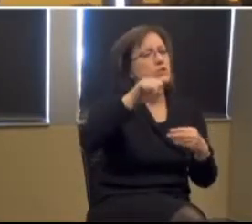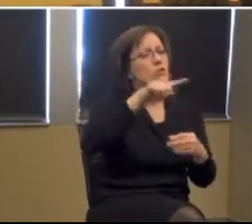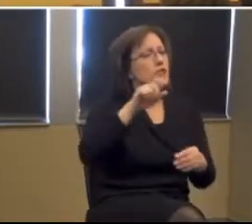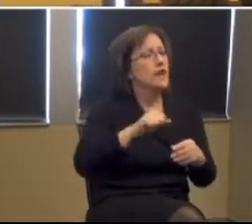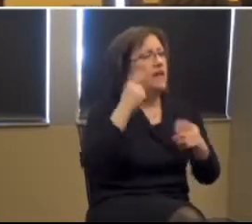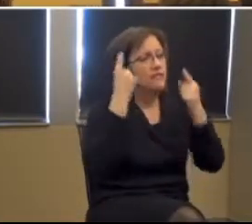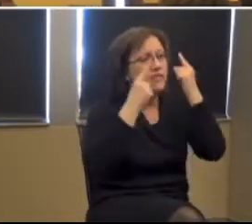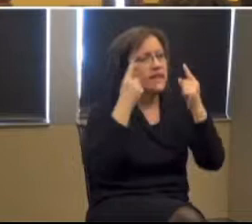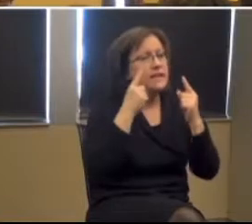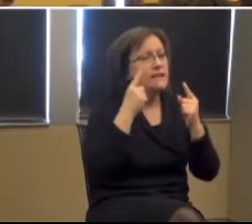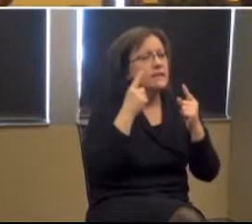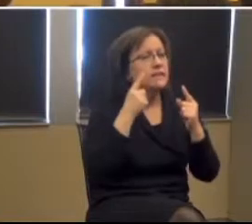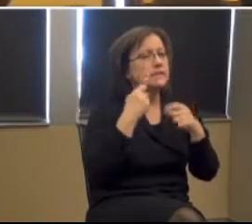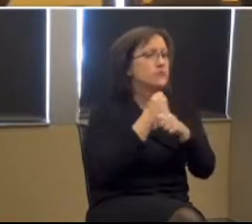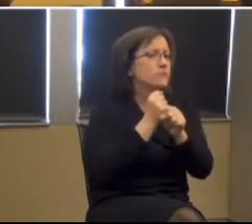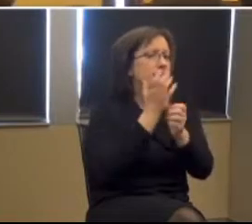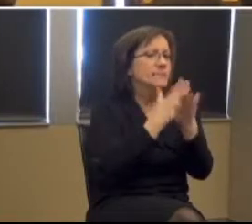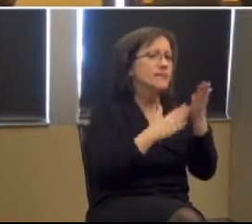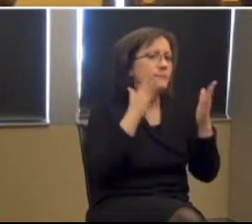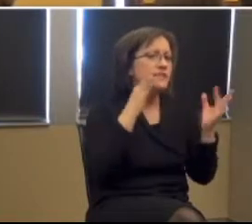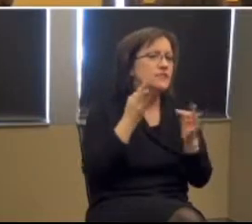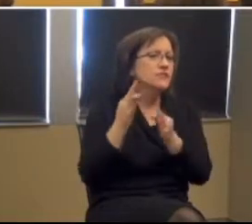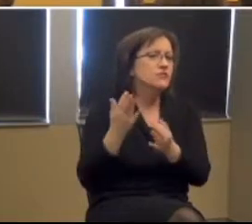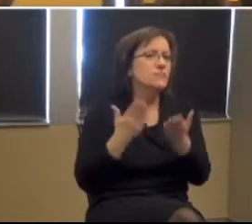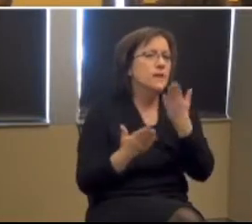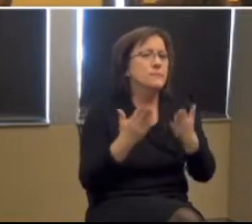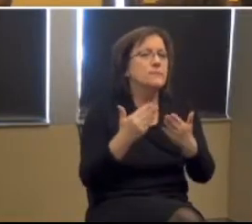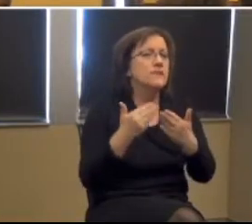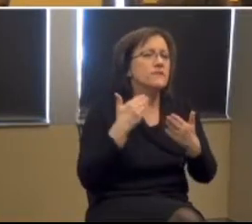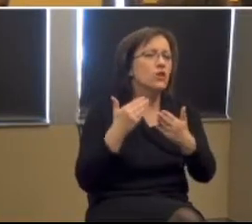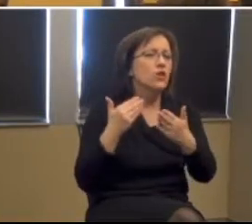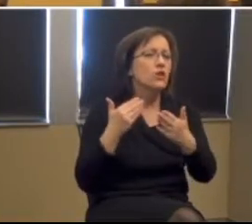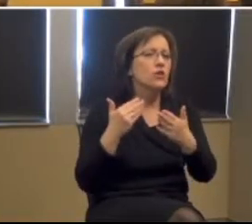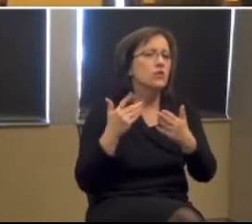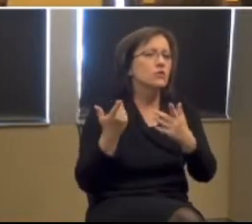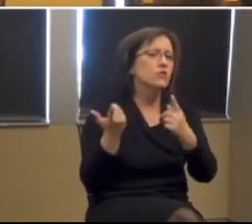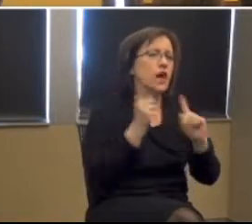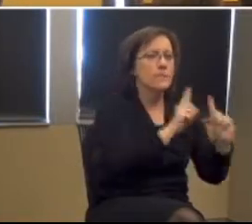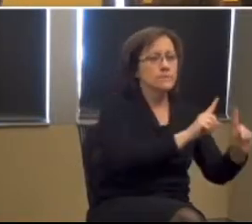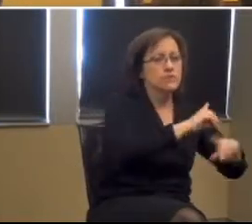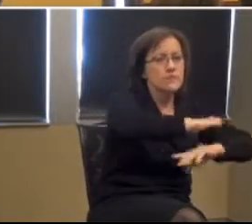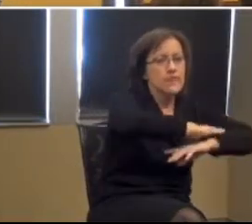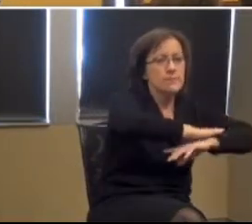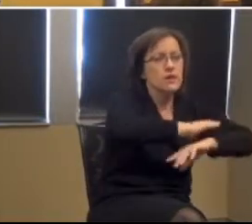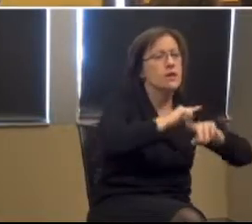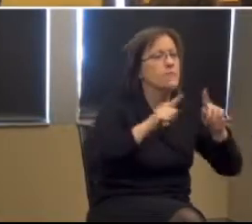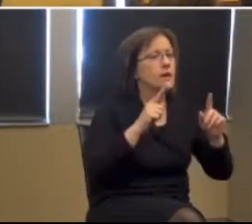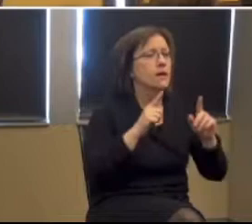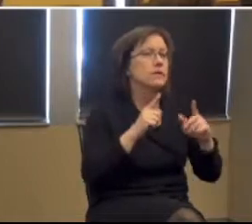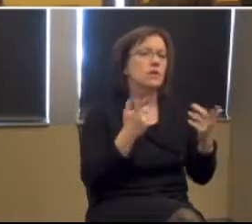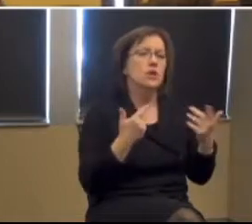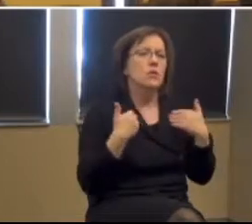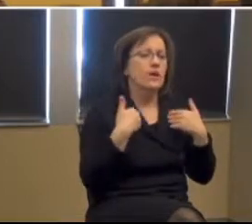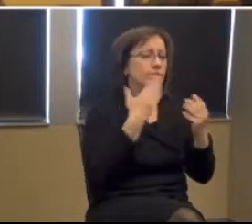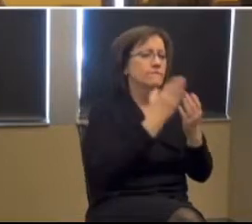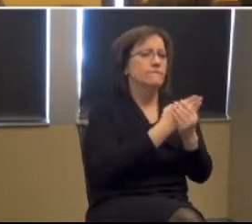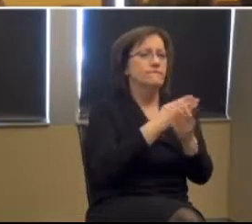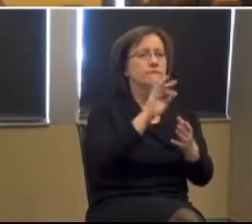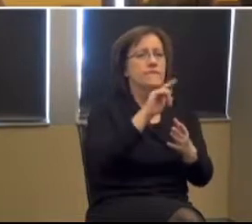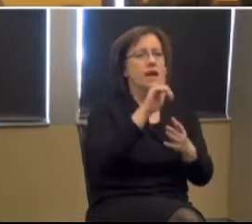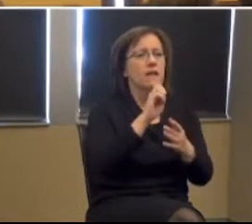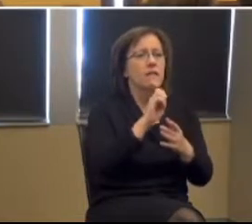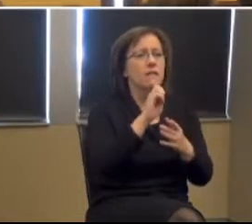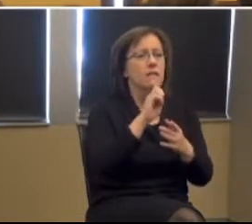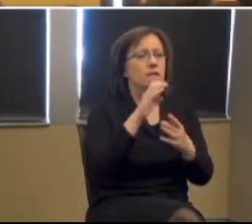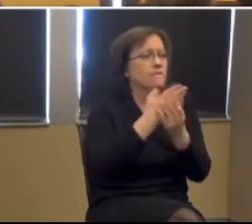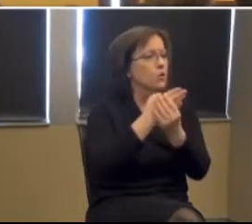some decisions maybe before you come over. But there are things like file folders that are color coded that